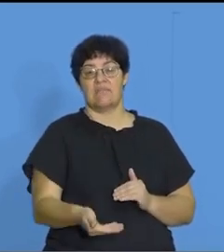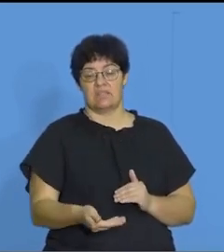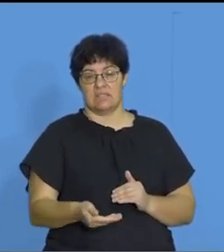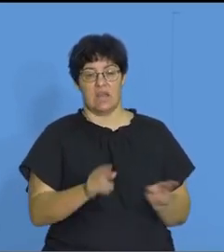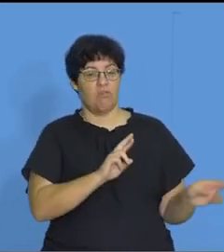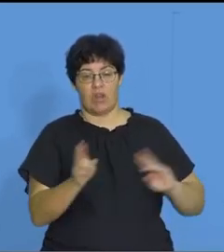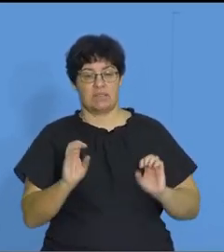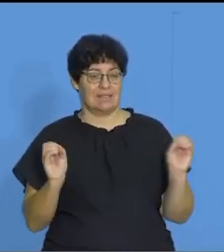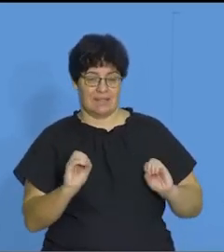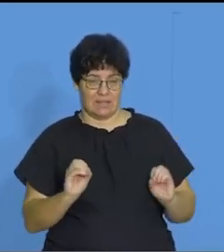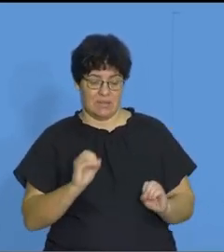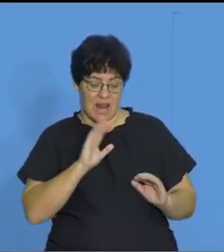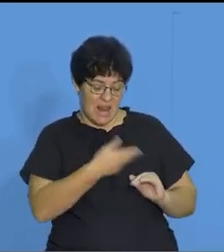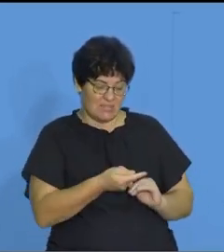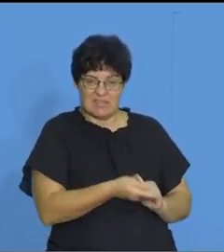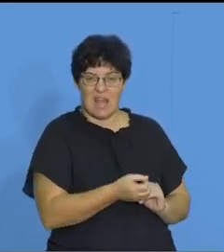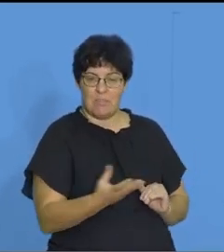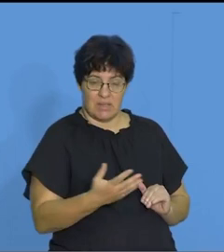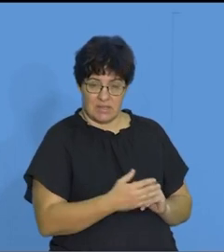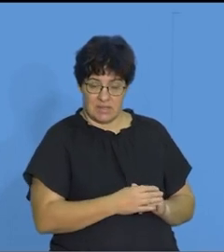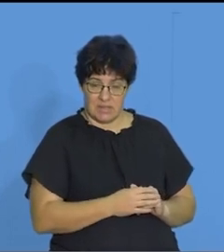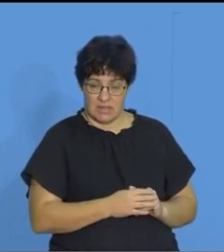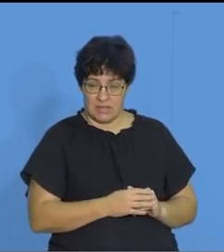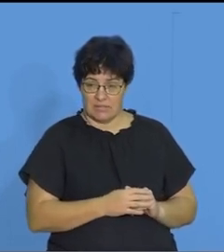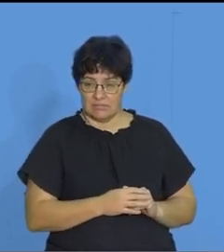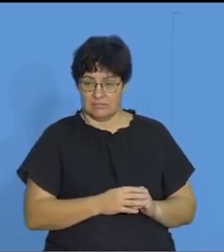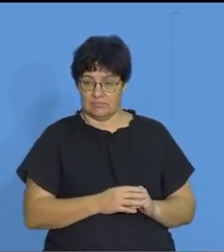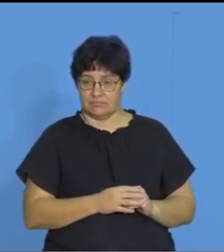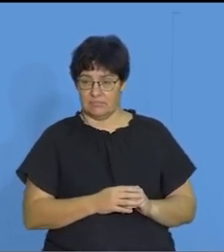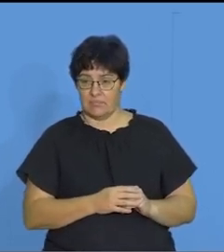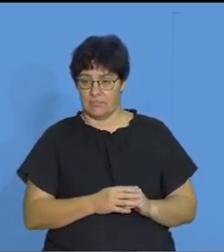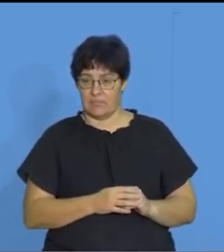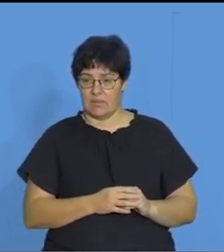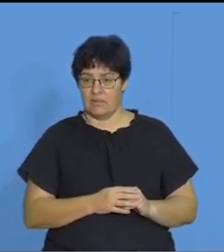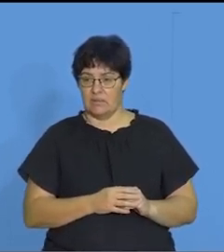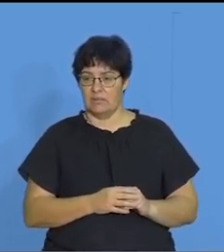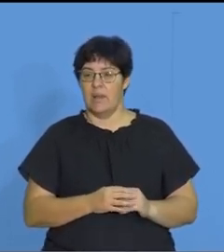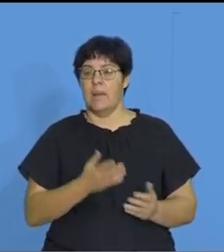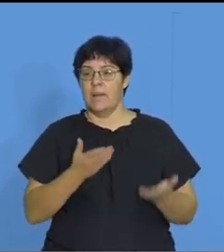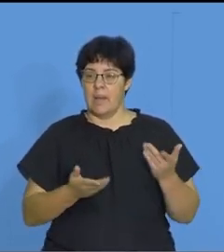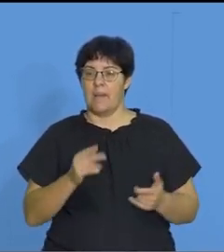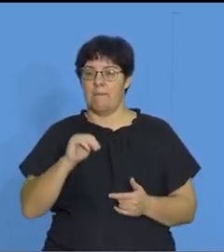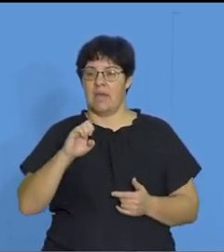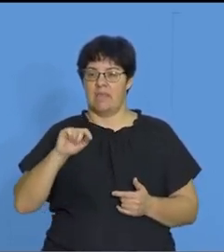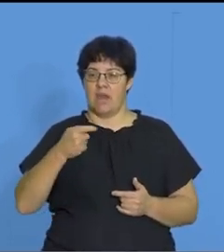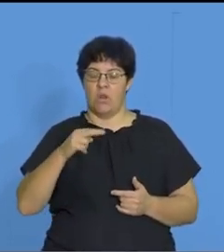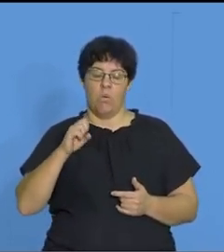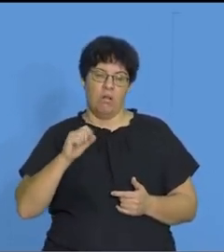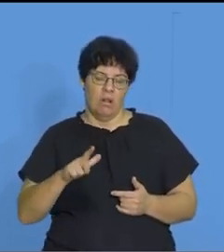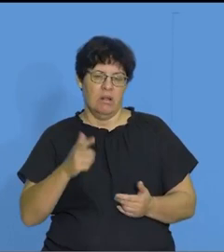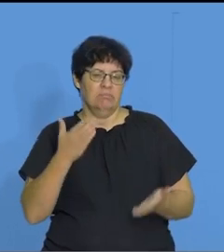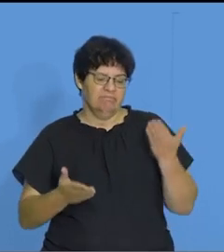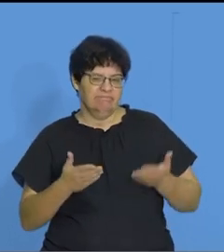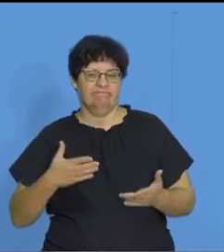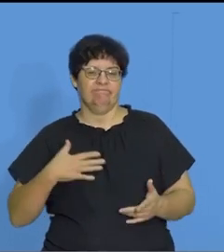remain unreacted? Okay, that's the next question, right? So what is the mass of methanol that is produced?